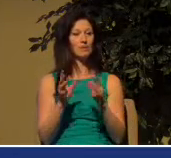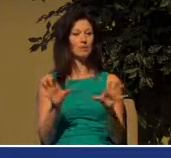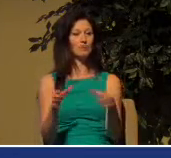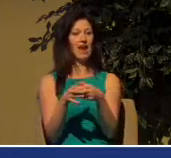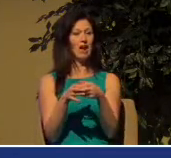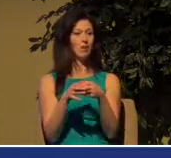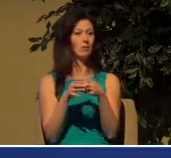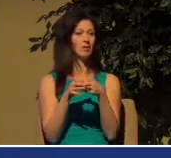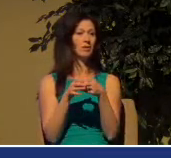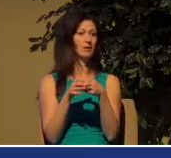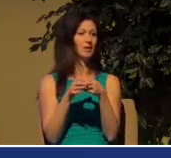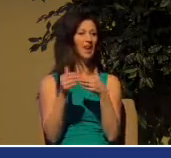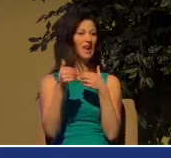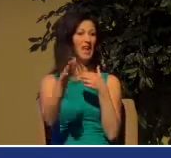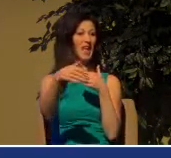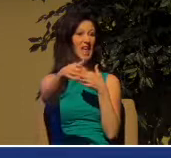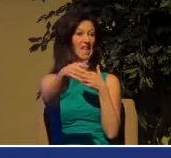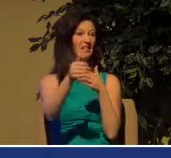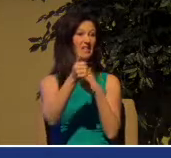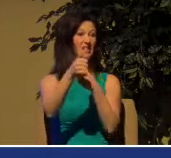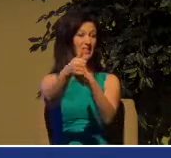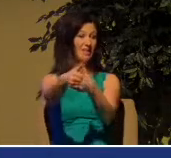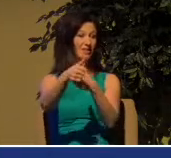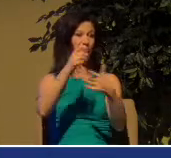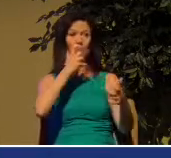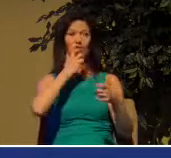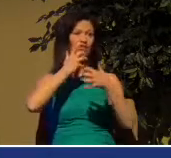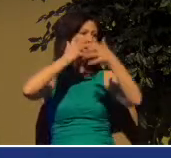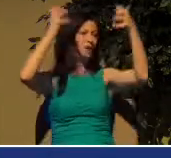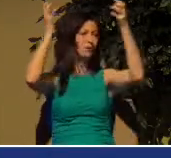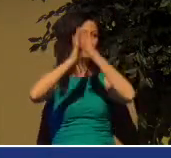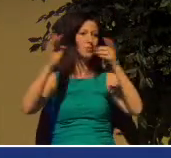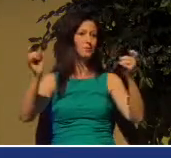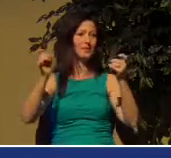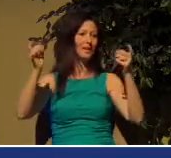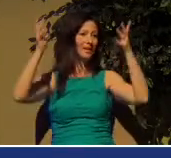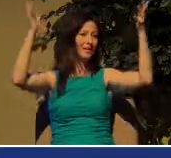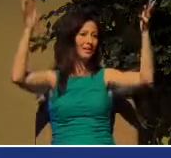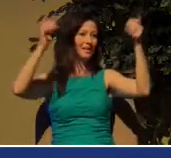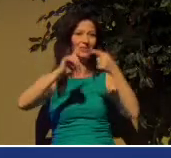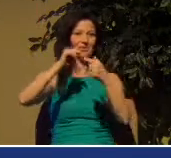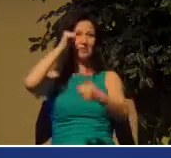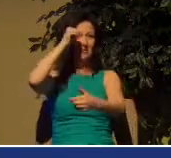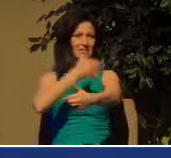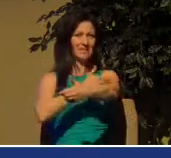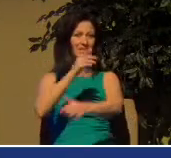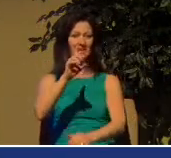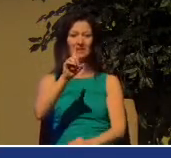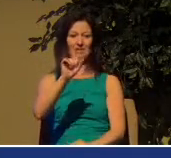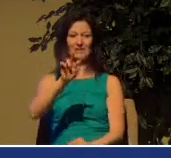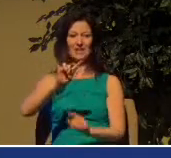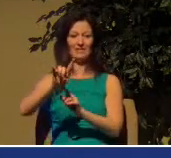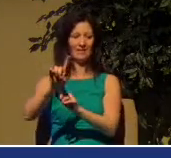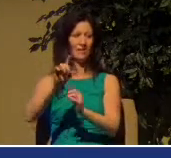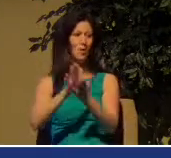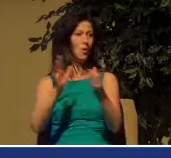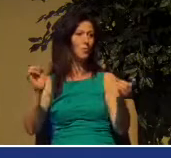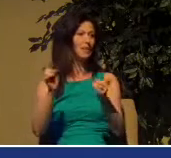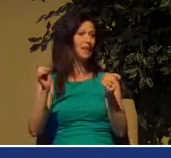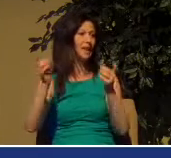the Son of David! Blessed is he who comes in the name of the Lord! Hosanna in the